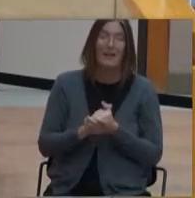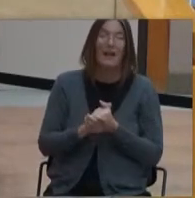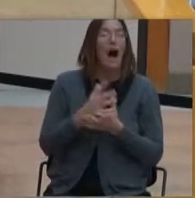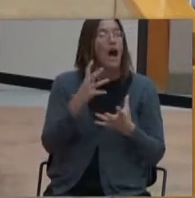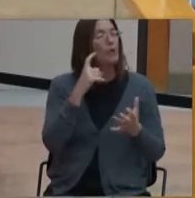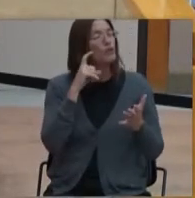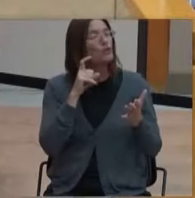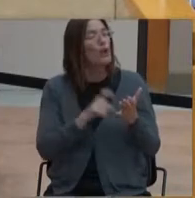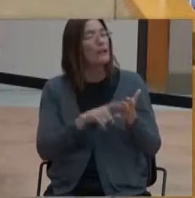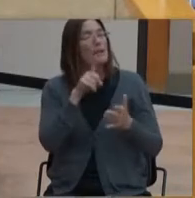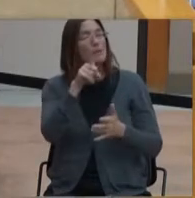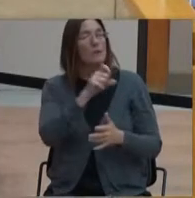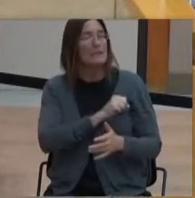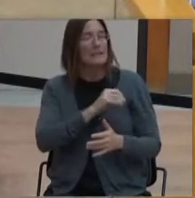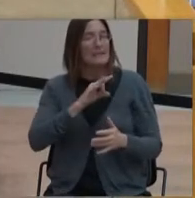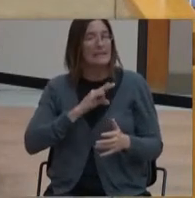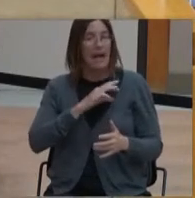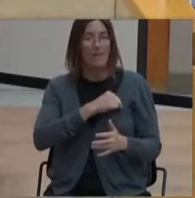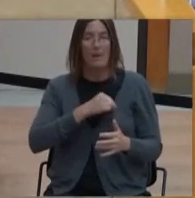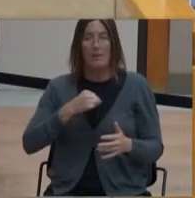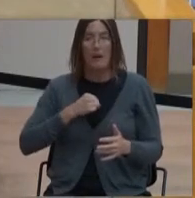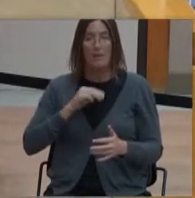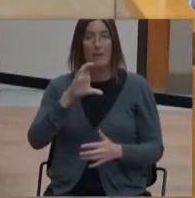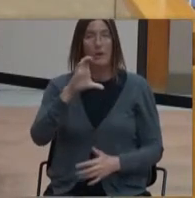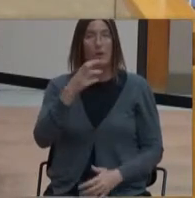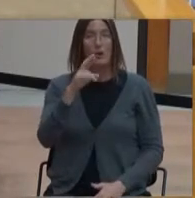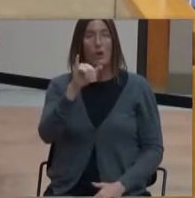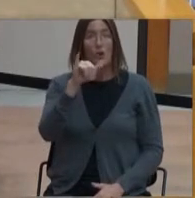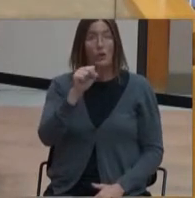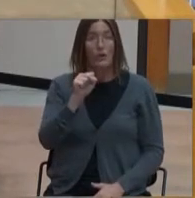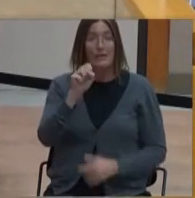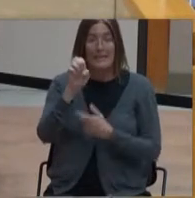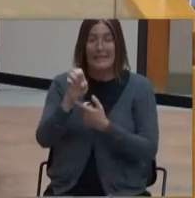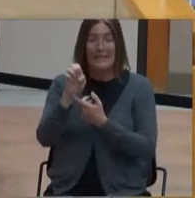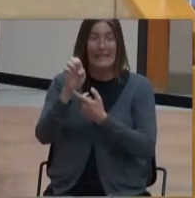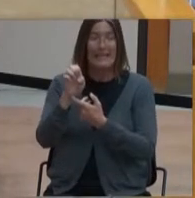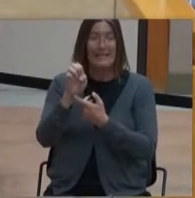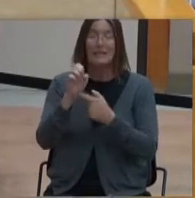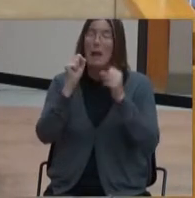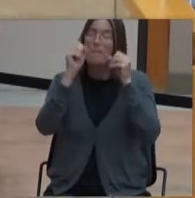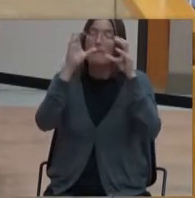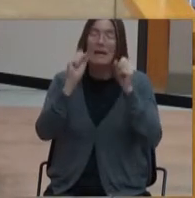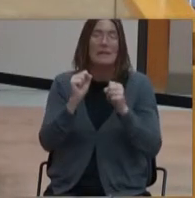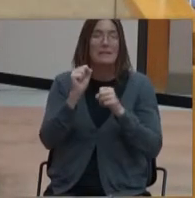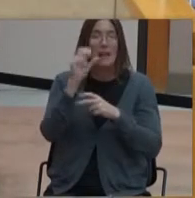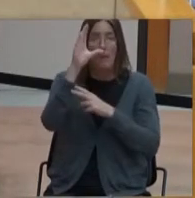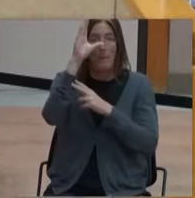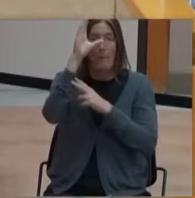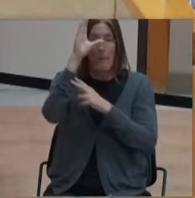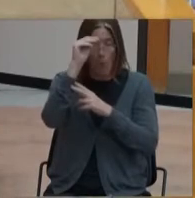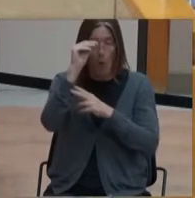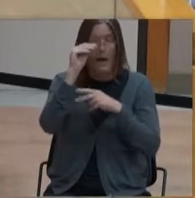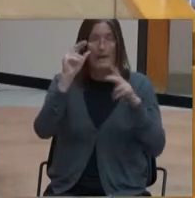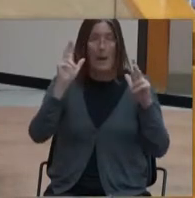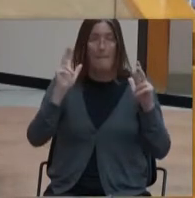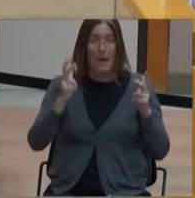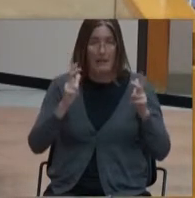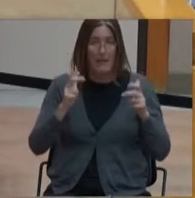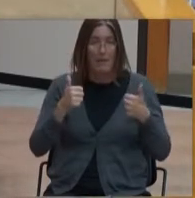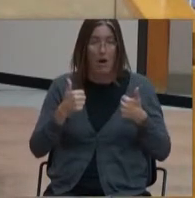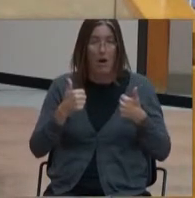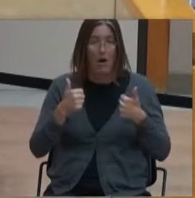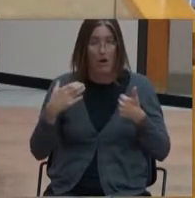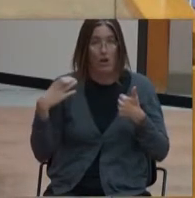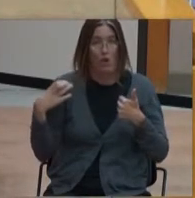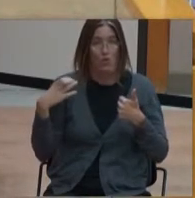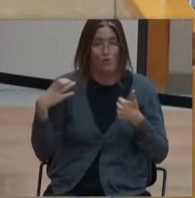staff members, Chris E. is our amazing boys basketball coach and someone who has had an impact not